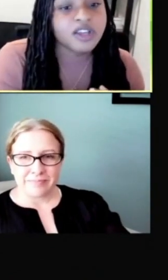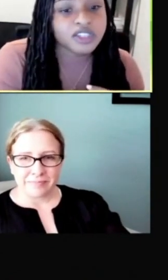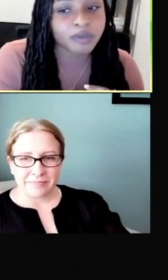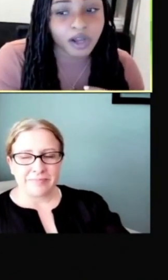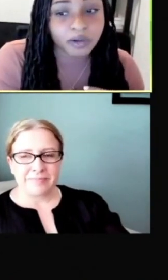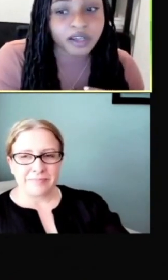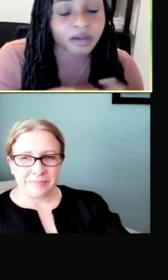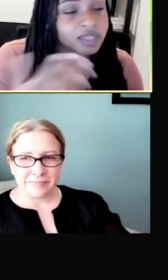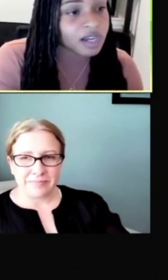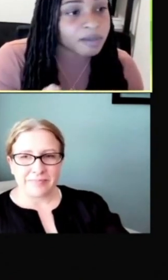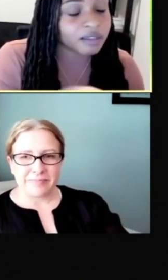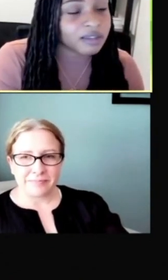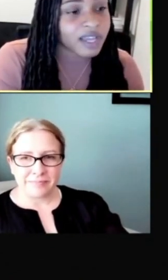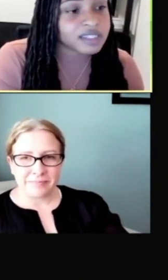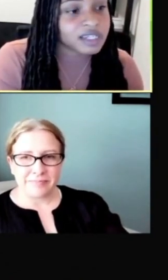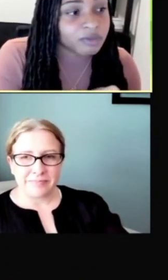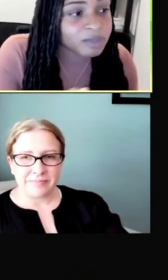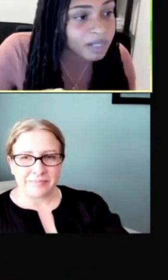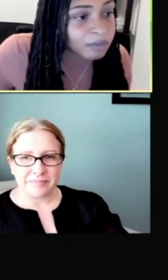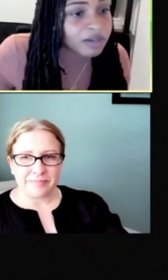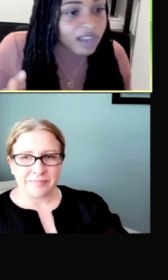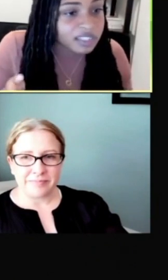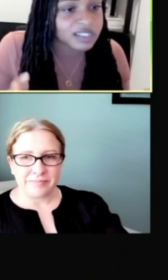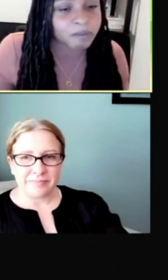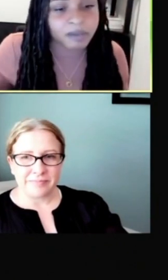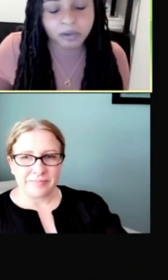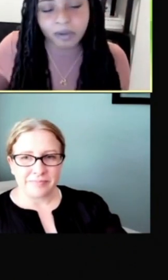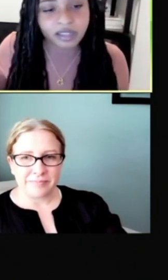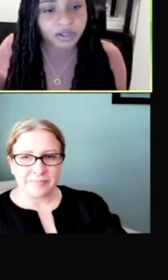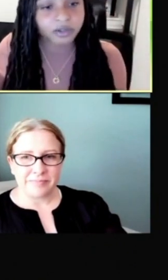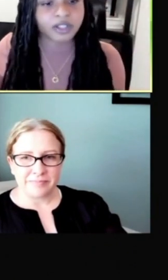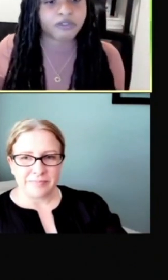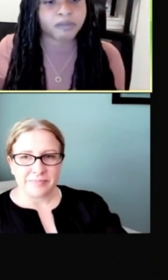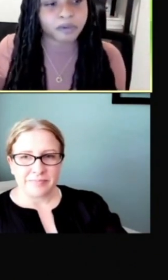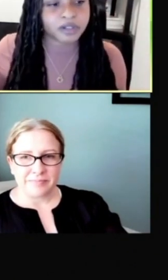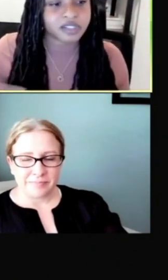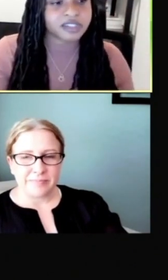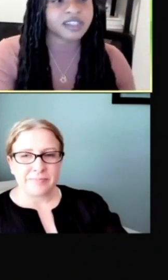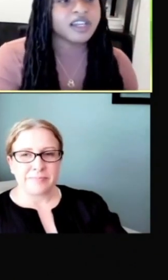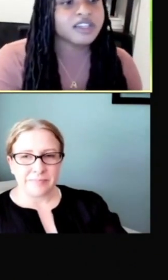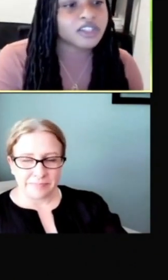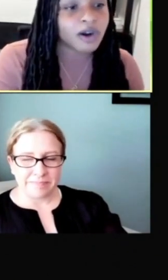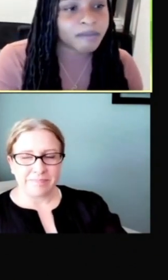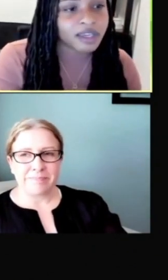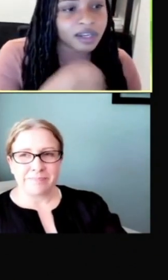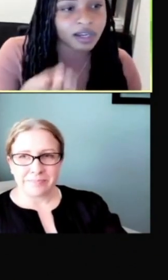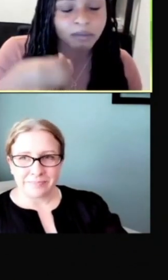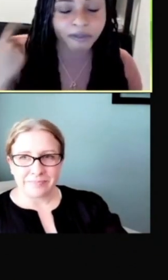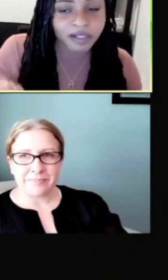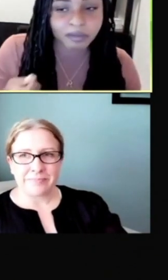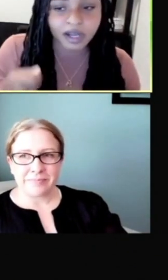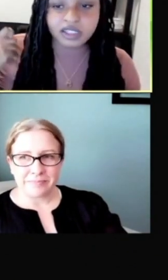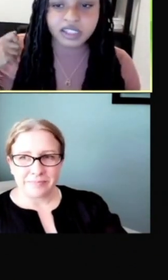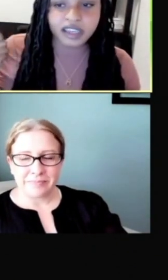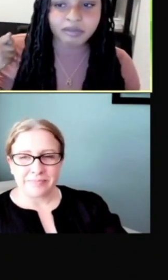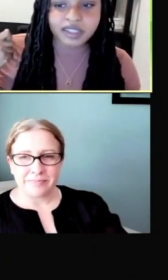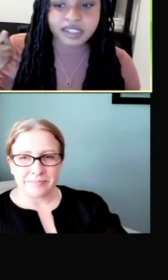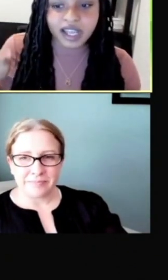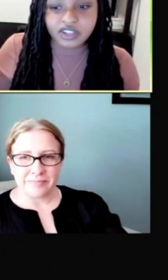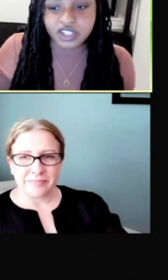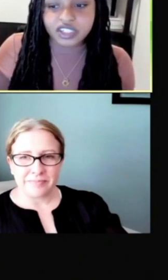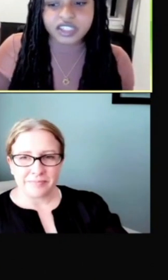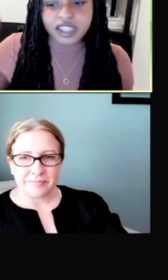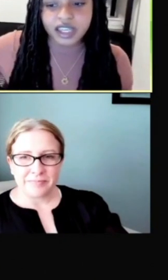issue. So we go there and we talk about the vaccine, and we've been able to vaccinate people right there on their front porches. So, I mean, a friend of mine, she gave me